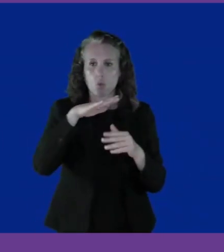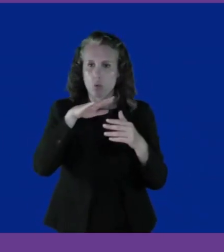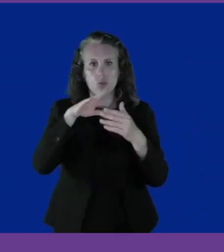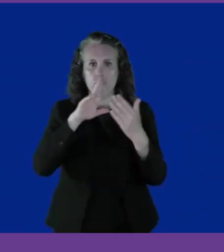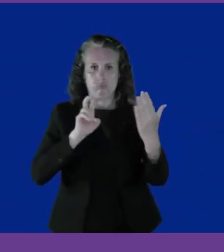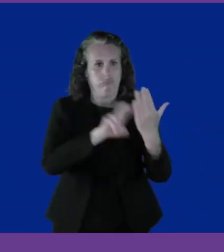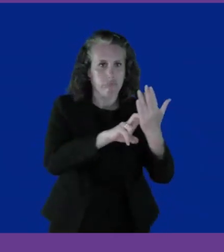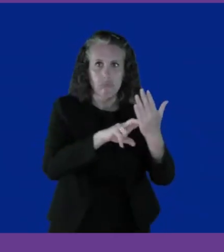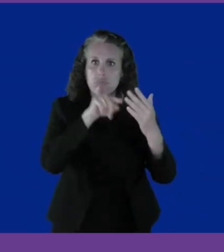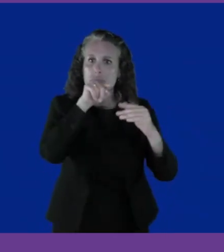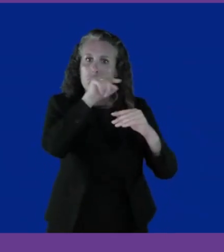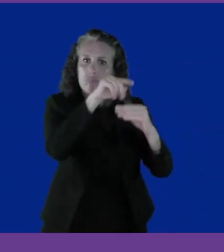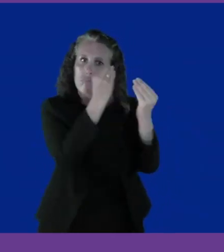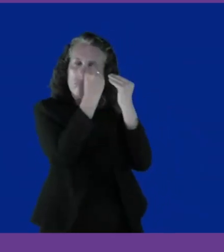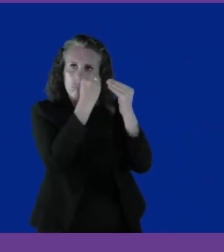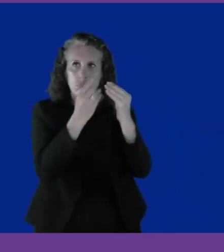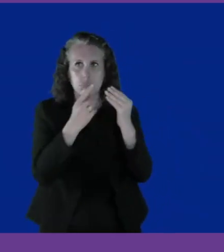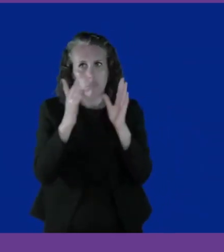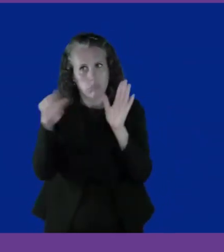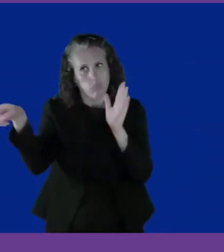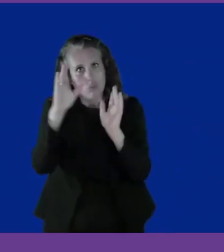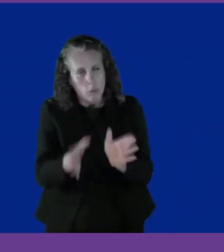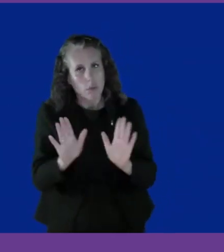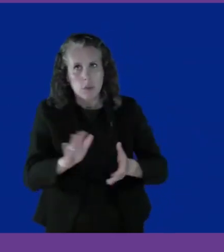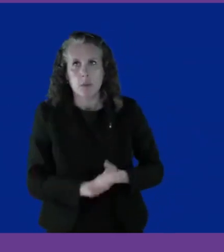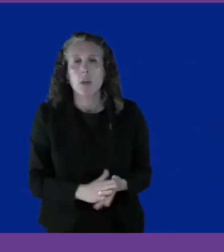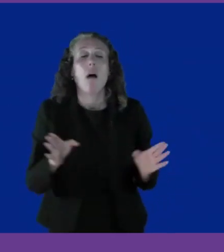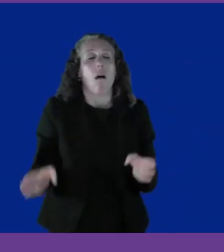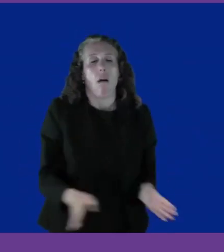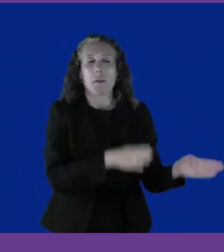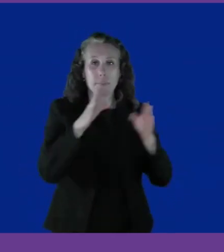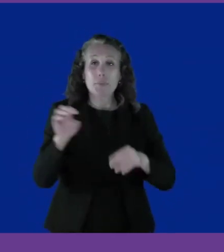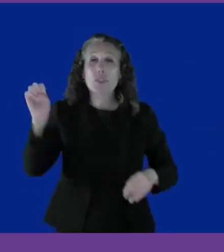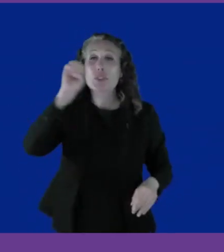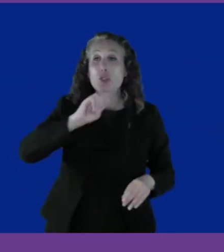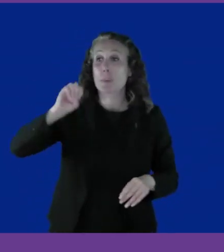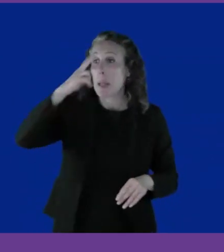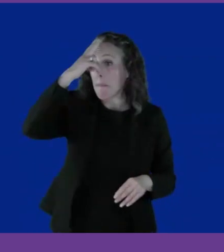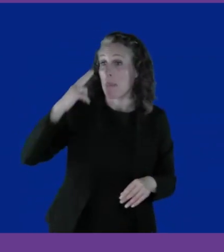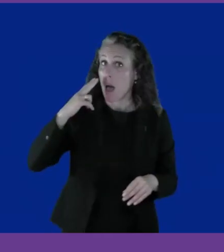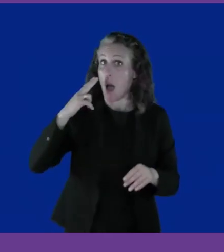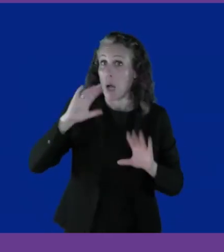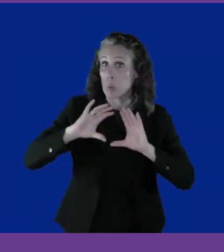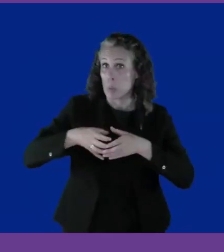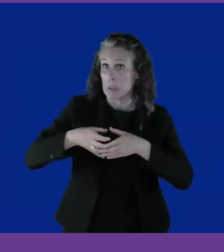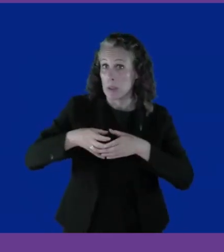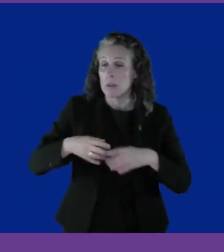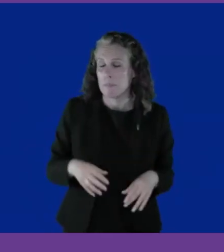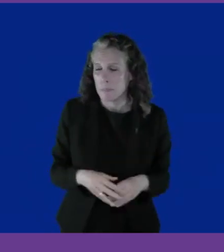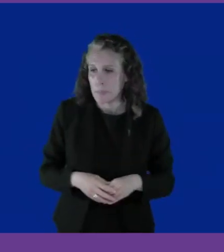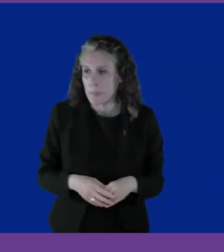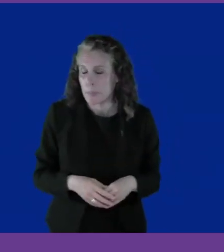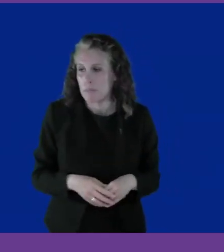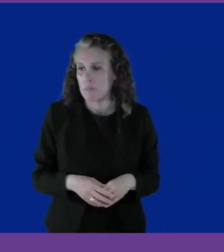in this course. Now with the European Blind Union, as I said before, we